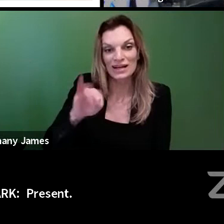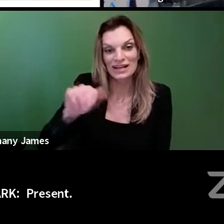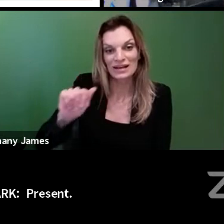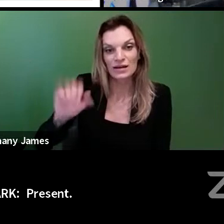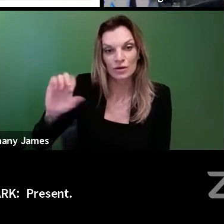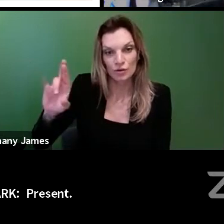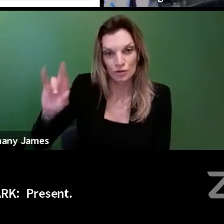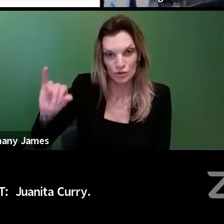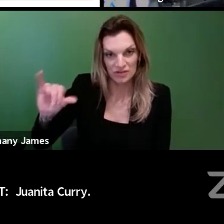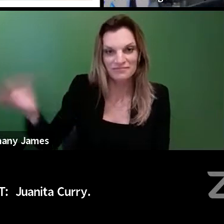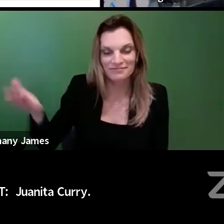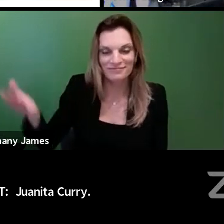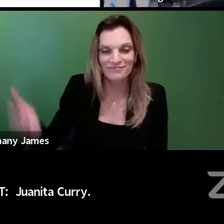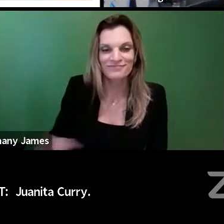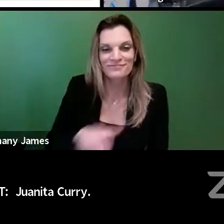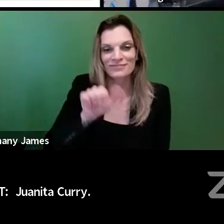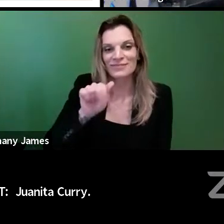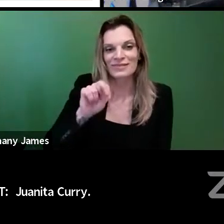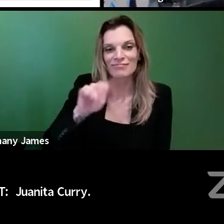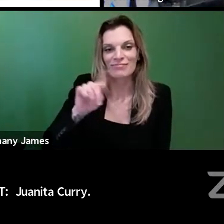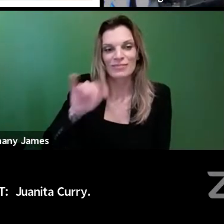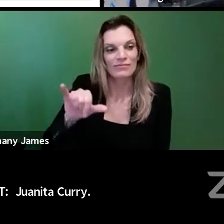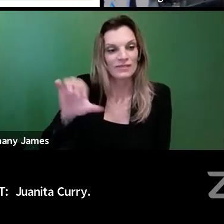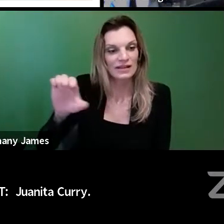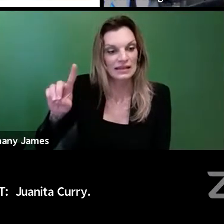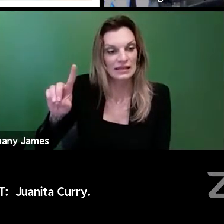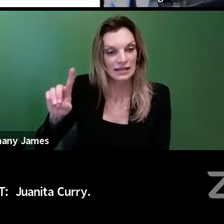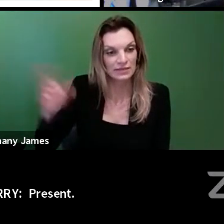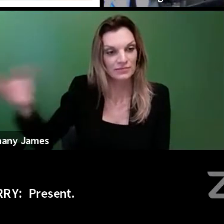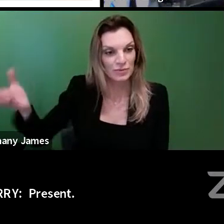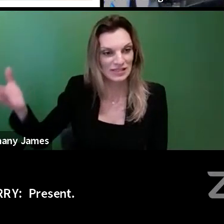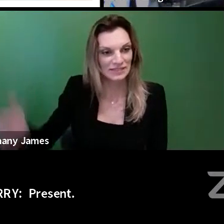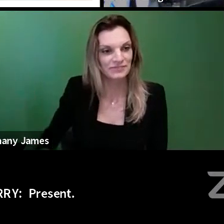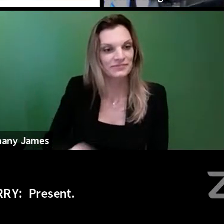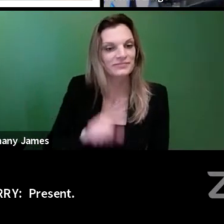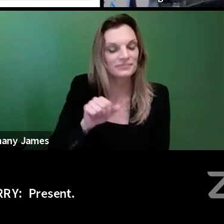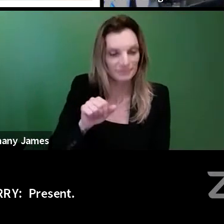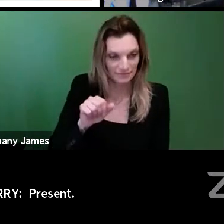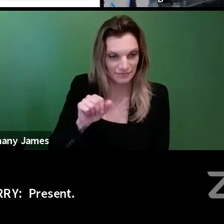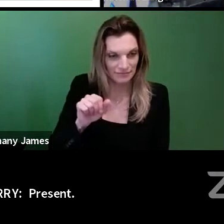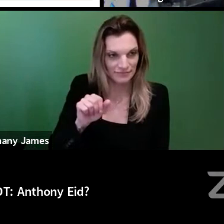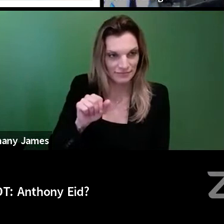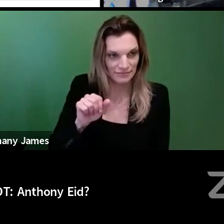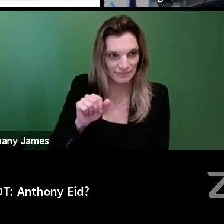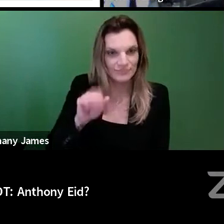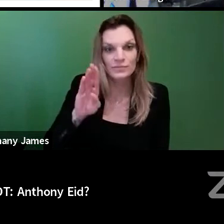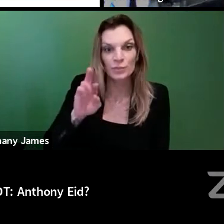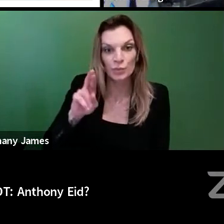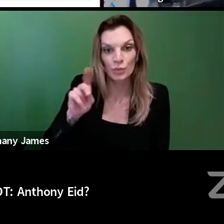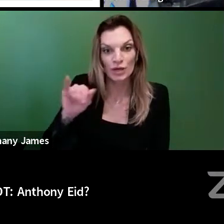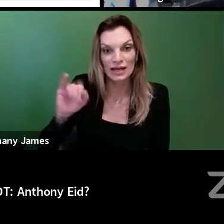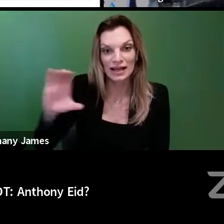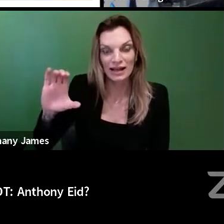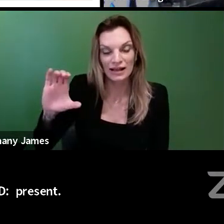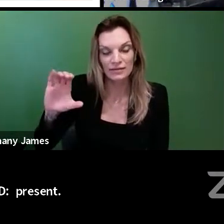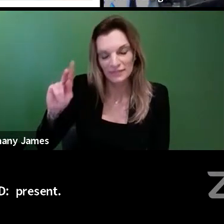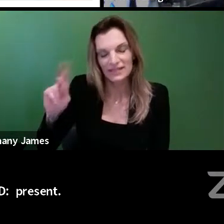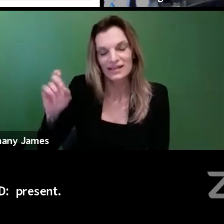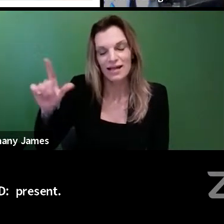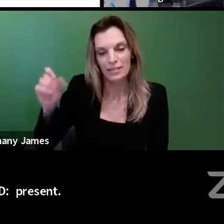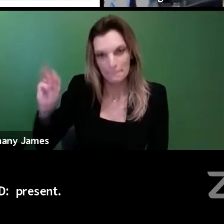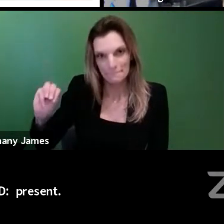Present. Anthony Eade. Present. Present. Brittany Kellum.